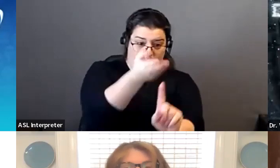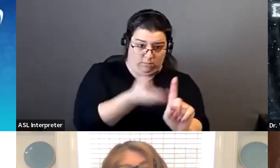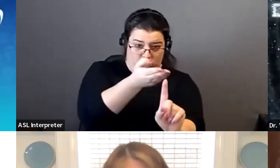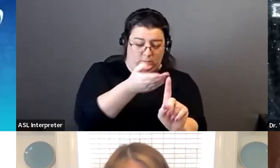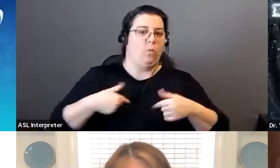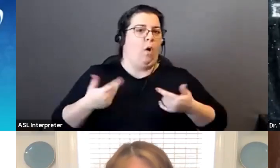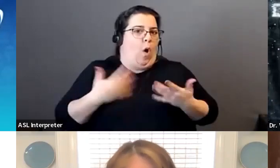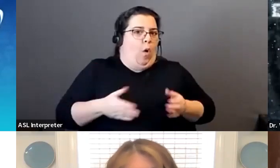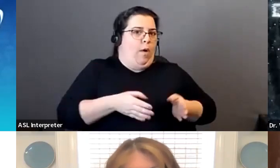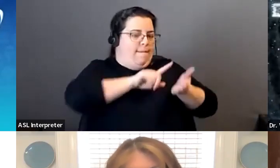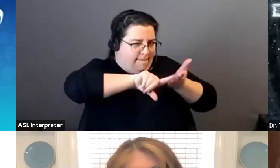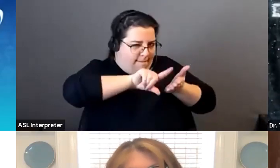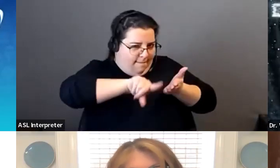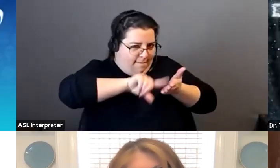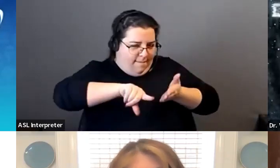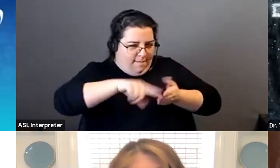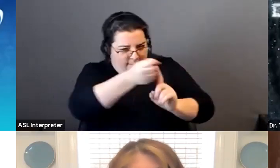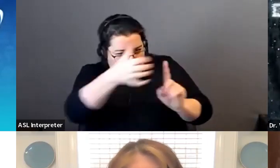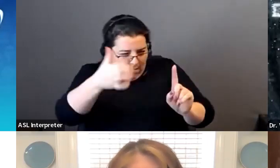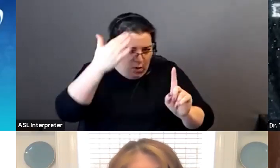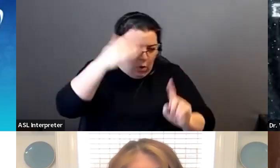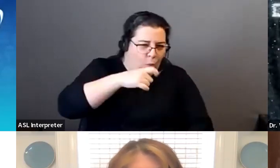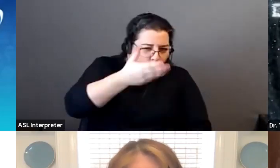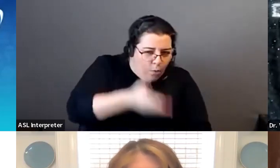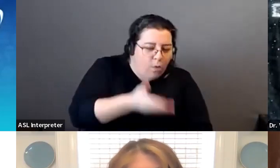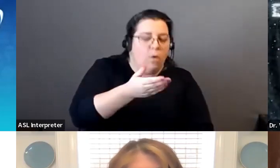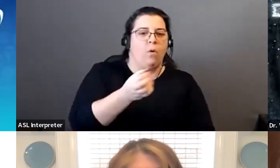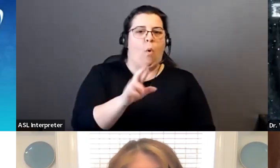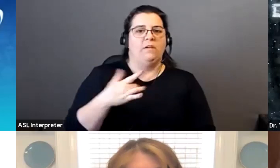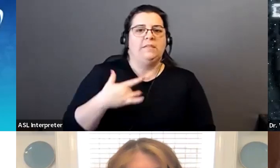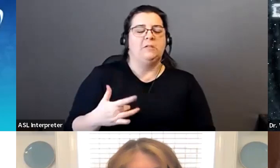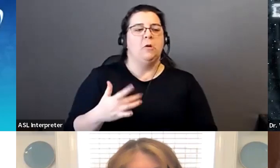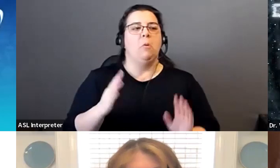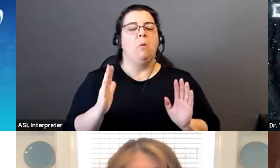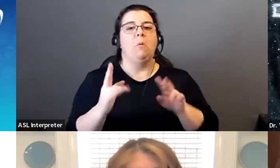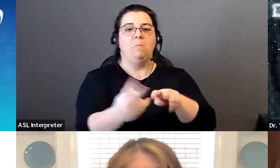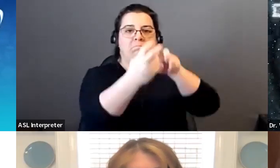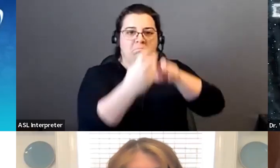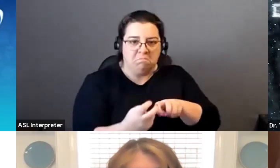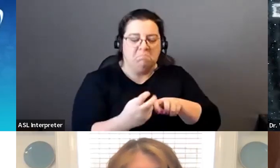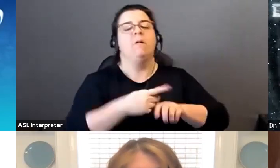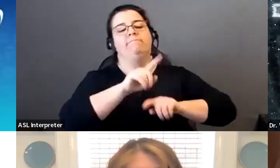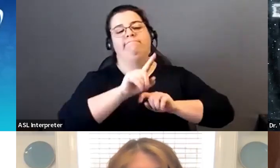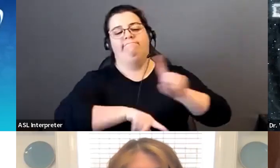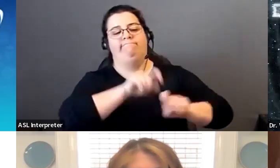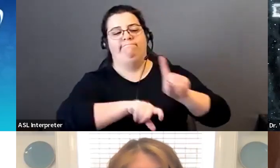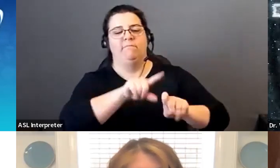you just ask questions in your interviews? Okay, great question.